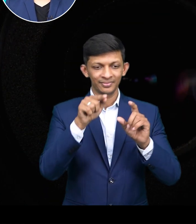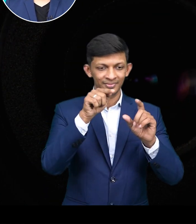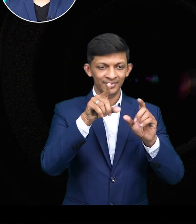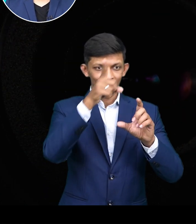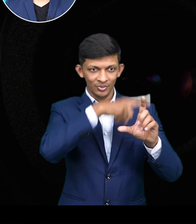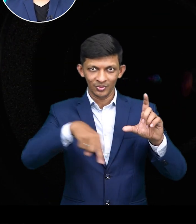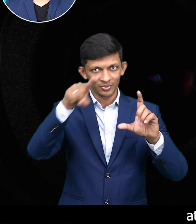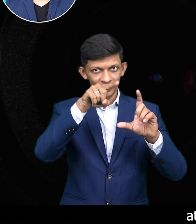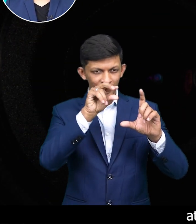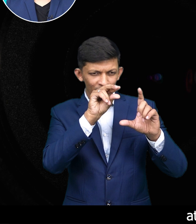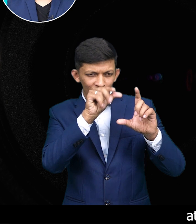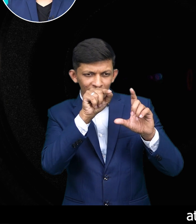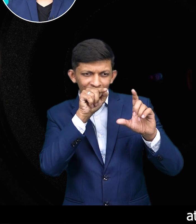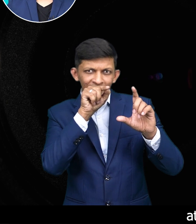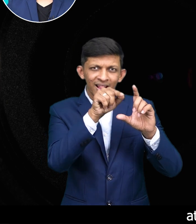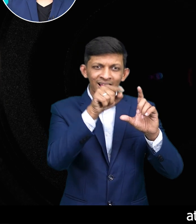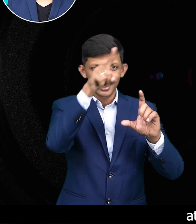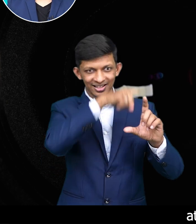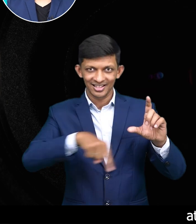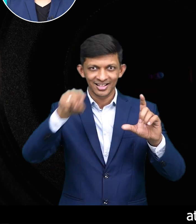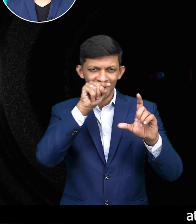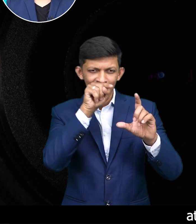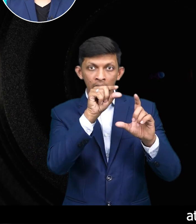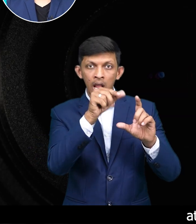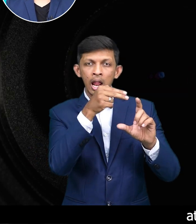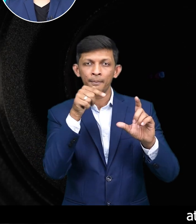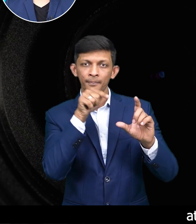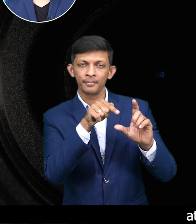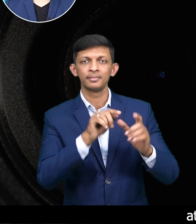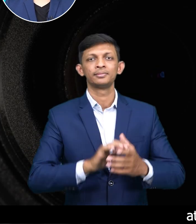Make a small hole at the center of the disc.